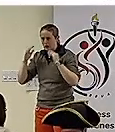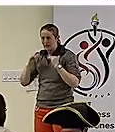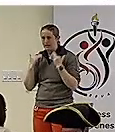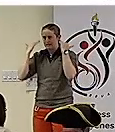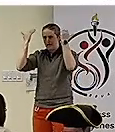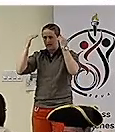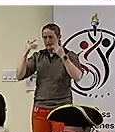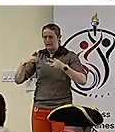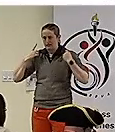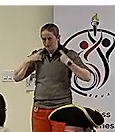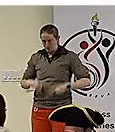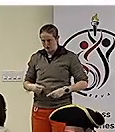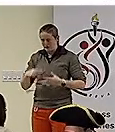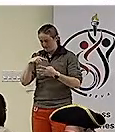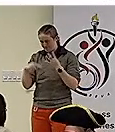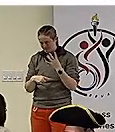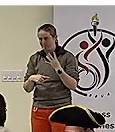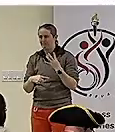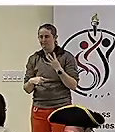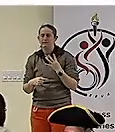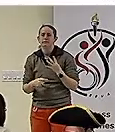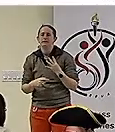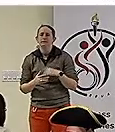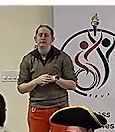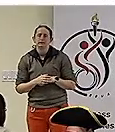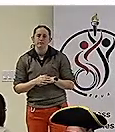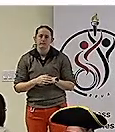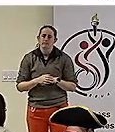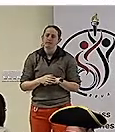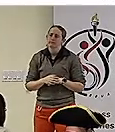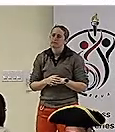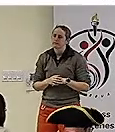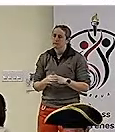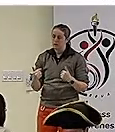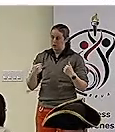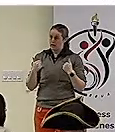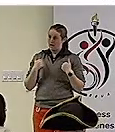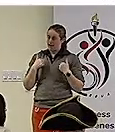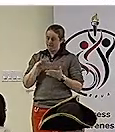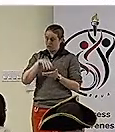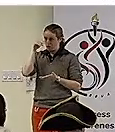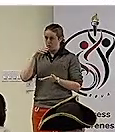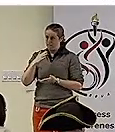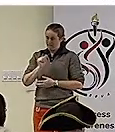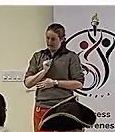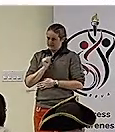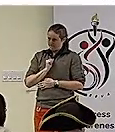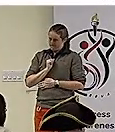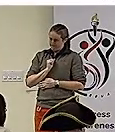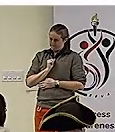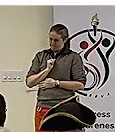depression. And so as I've kind of learned more about my own journey,